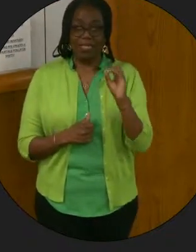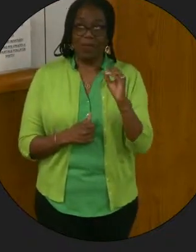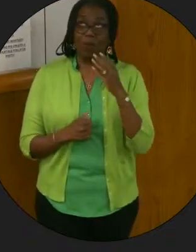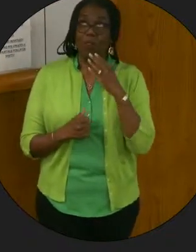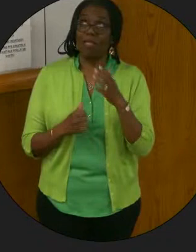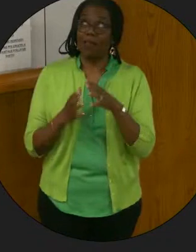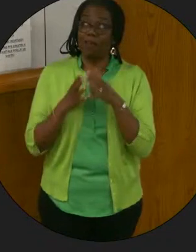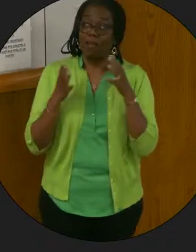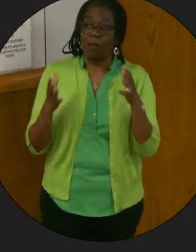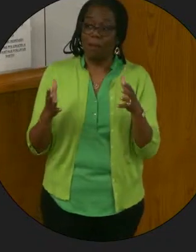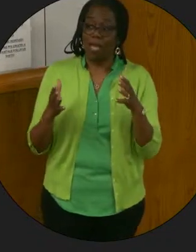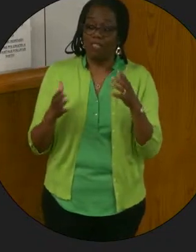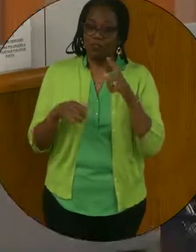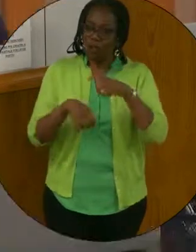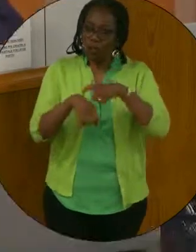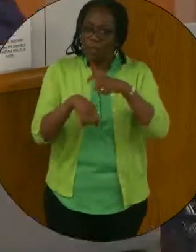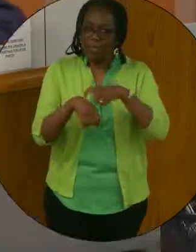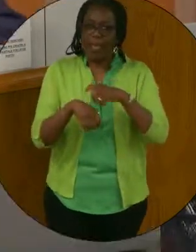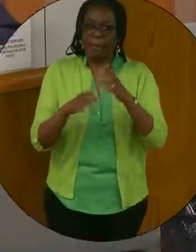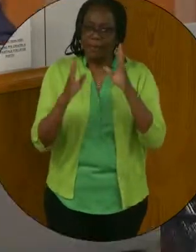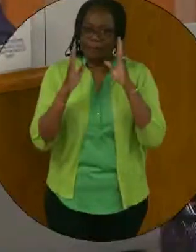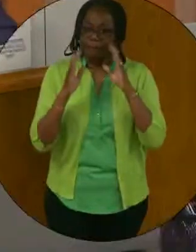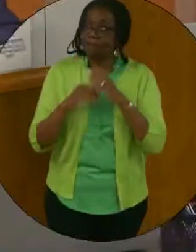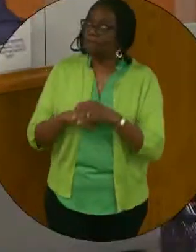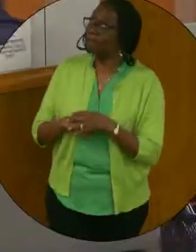very much for your time and presentation today.